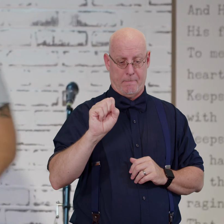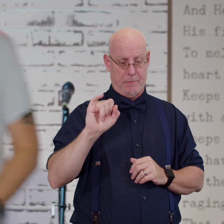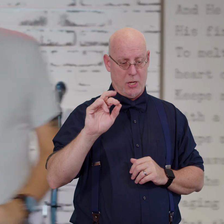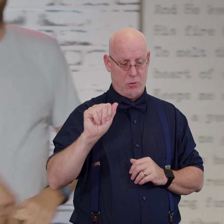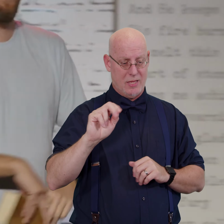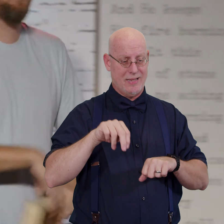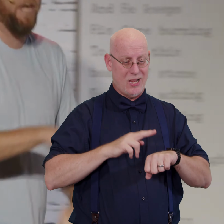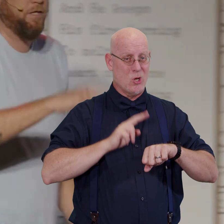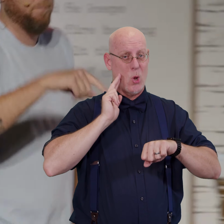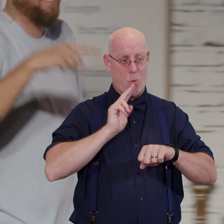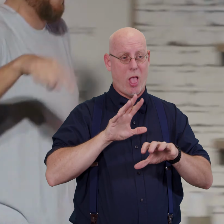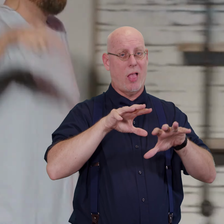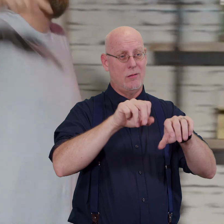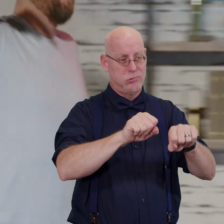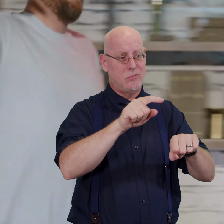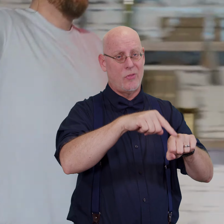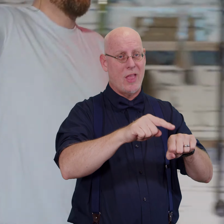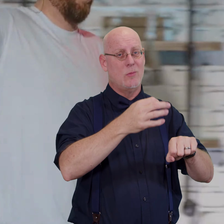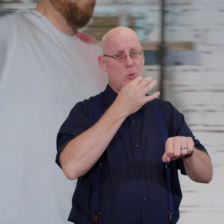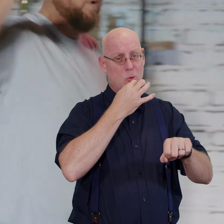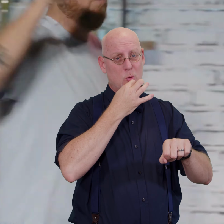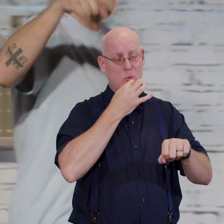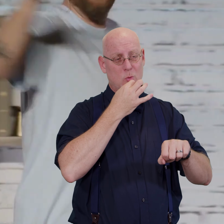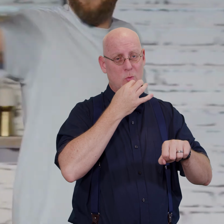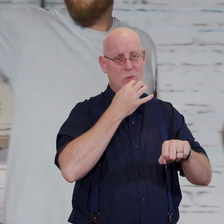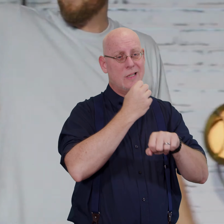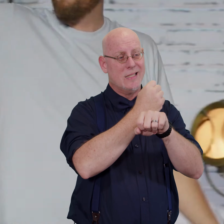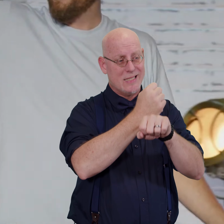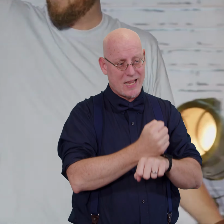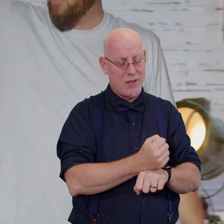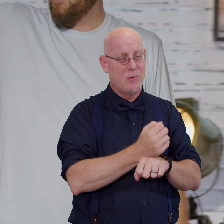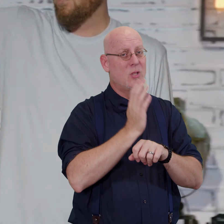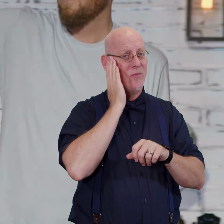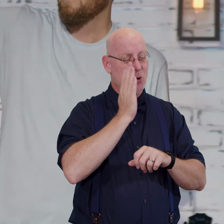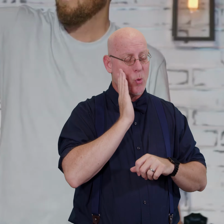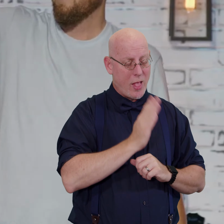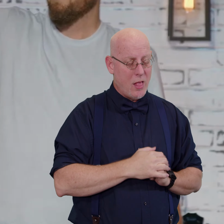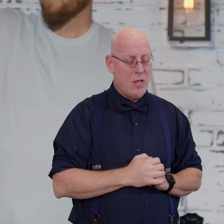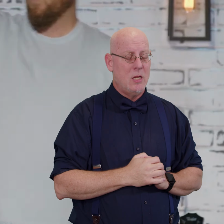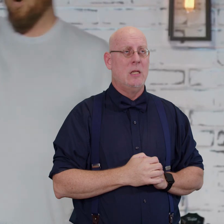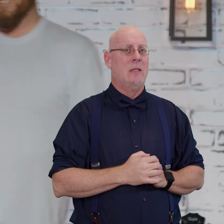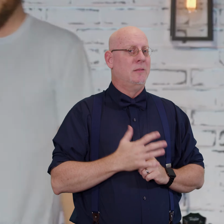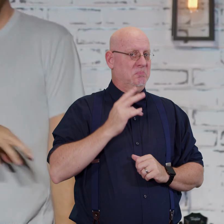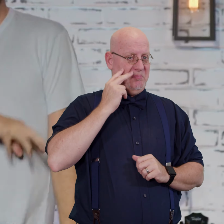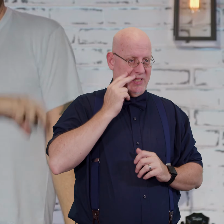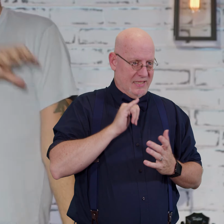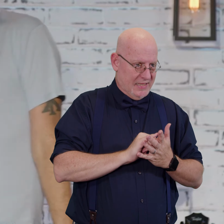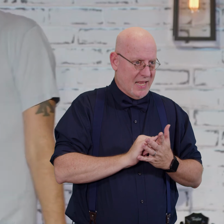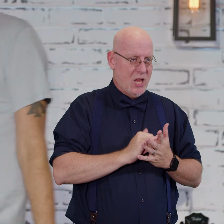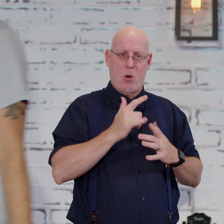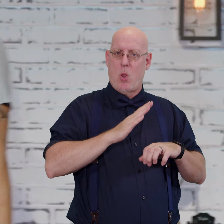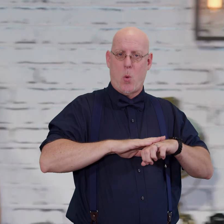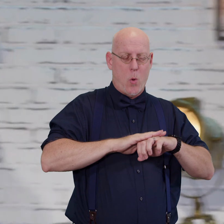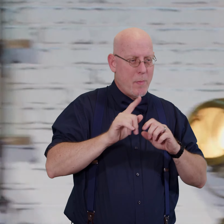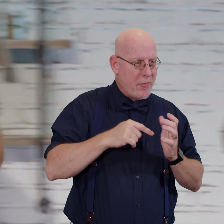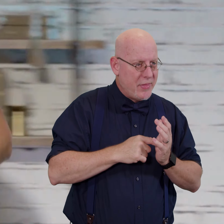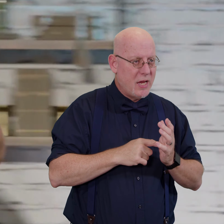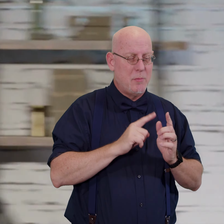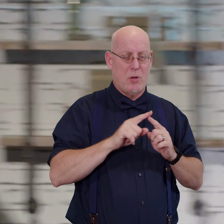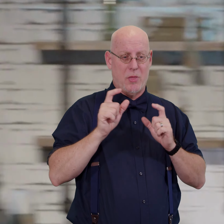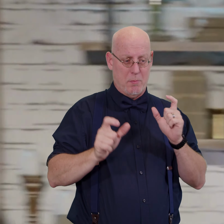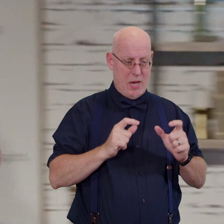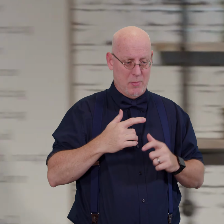is the nation that will take them captive shortly, will enslave them in the future. We've already seen that. There's already been a warning about this.